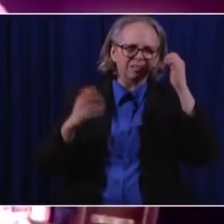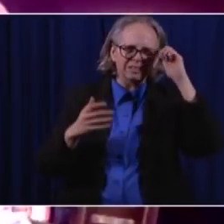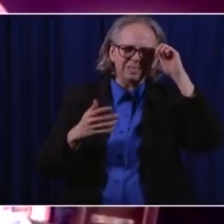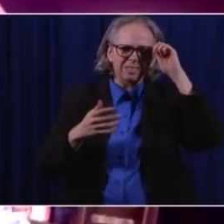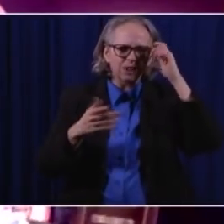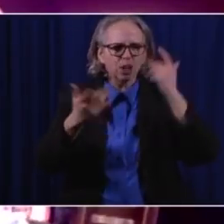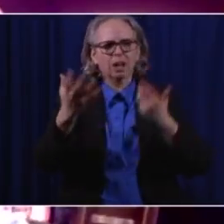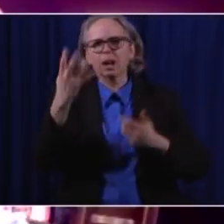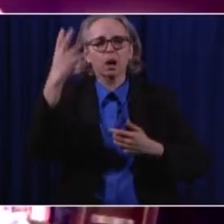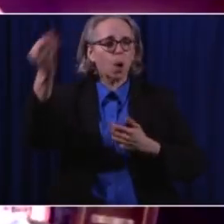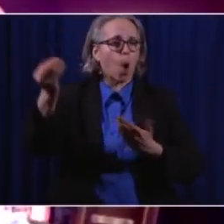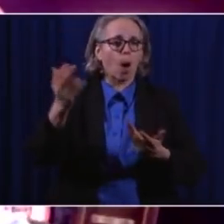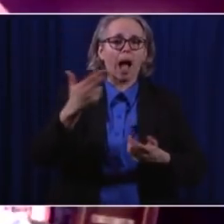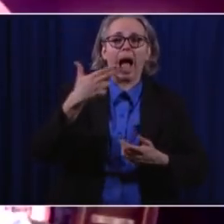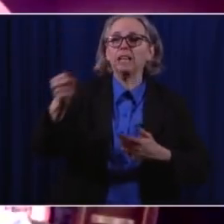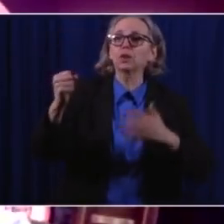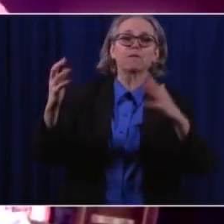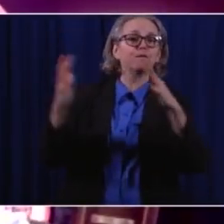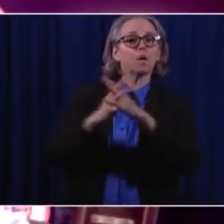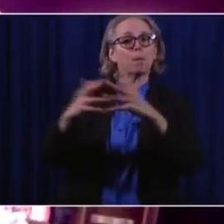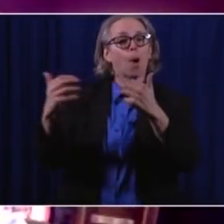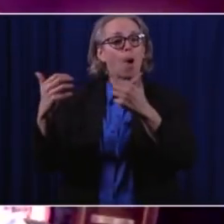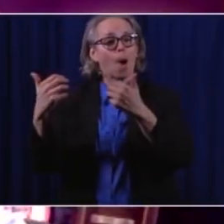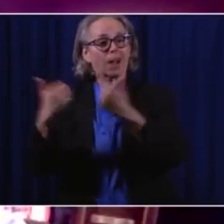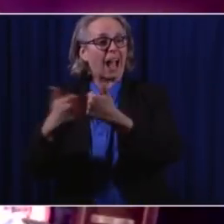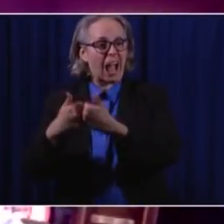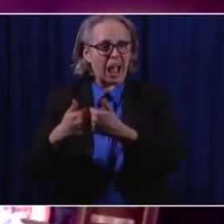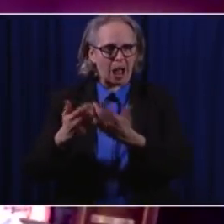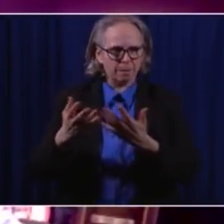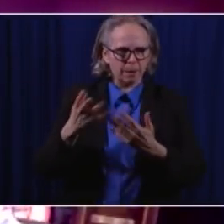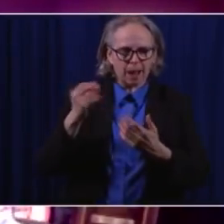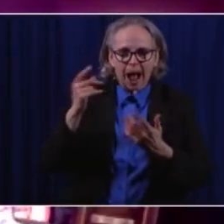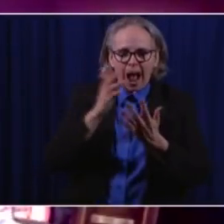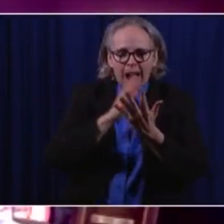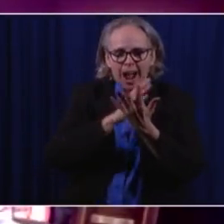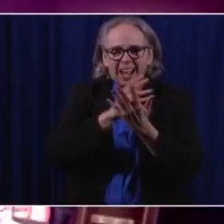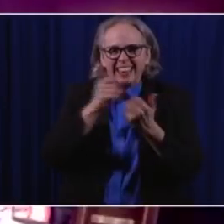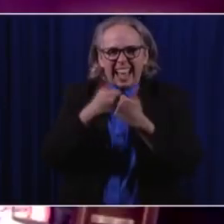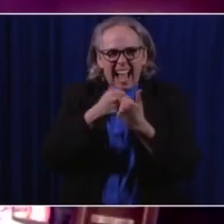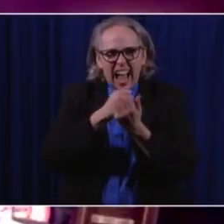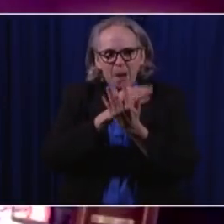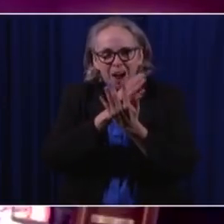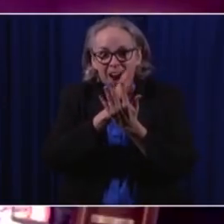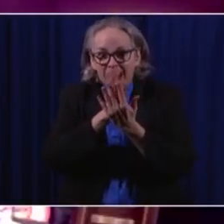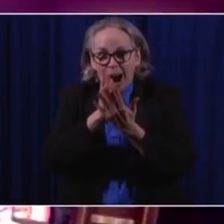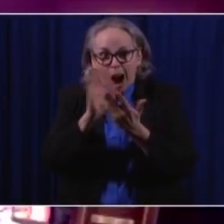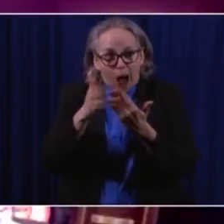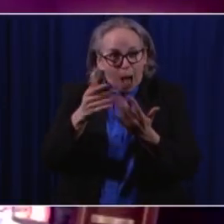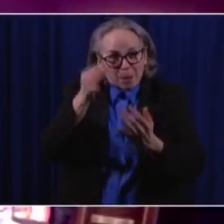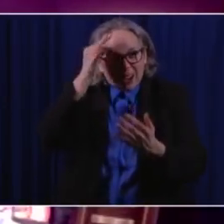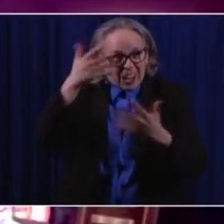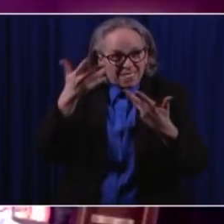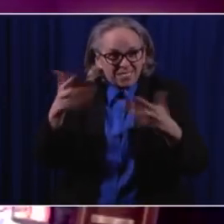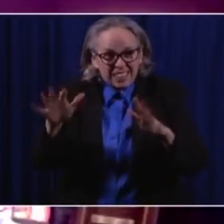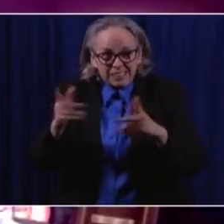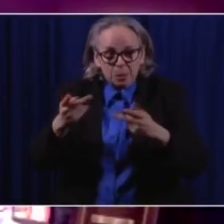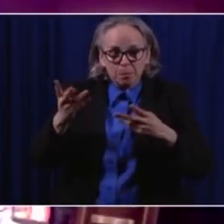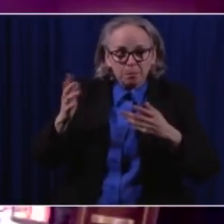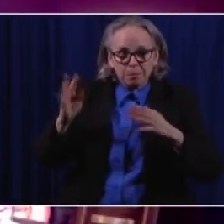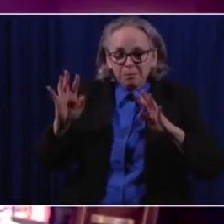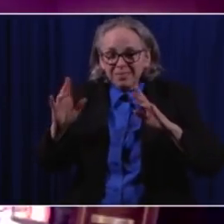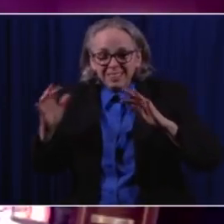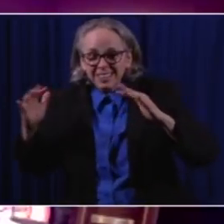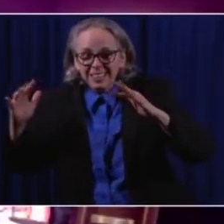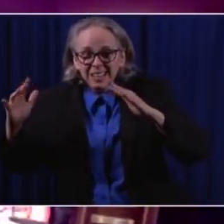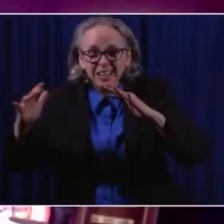all the players going around holding up 4 fingers. What were they indicating to each other? They were indicating to their teammates that this is the 4th